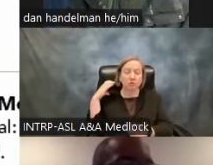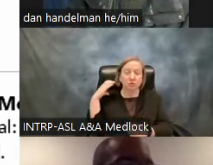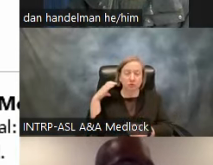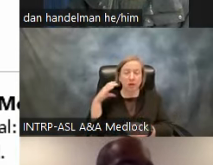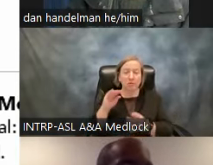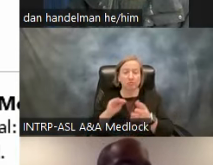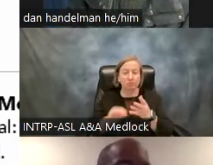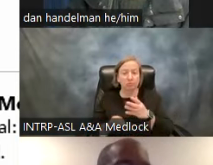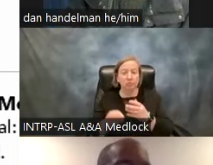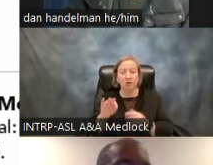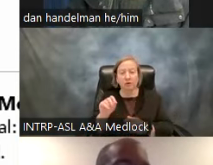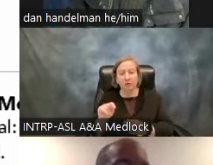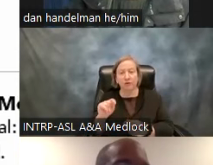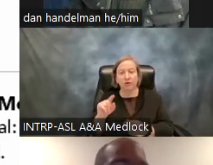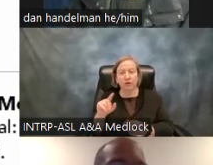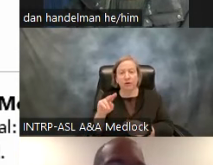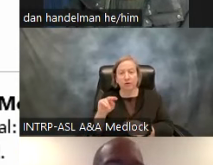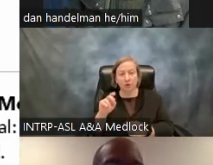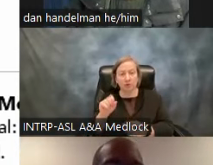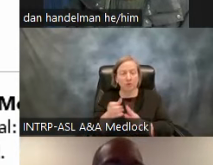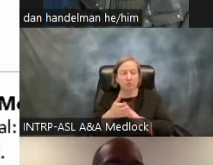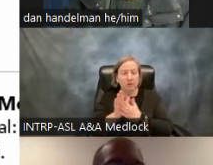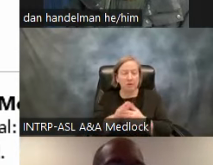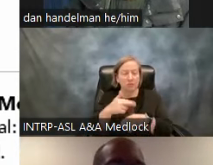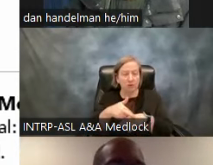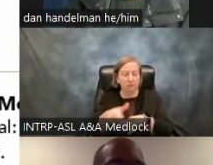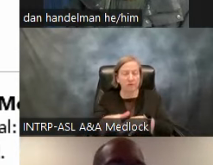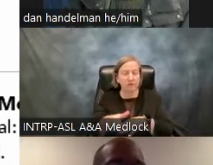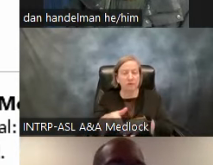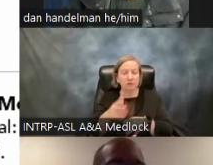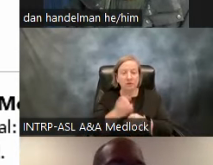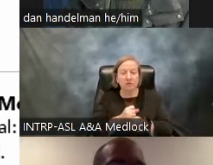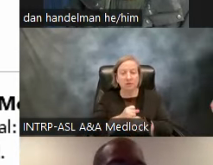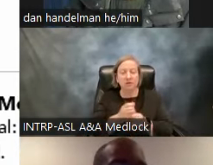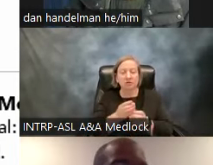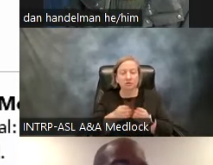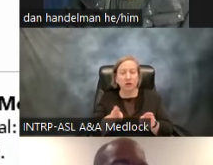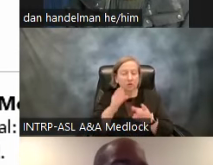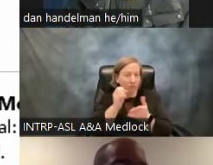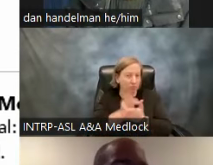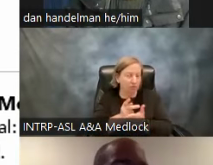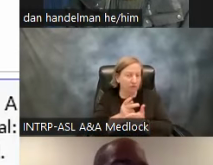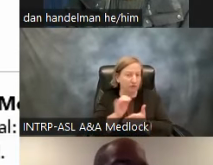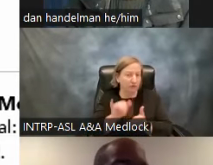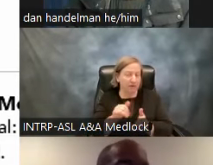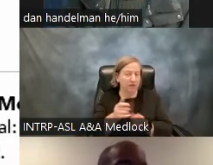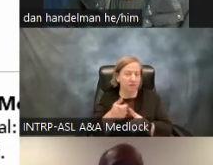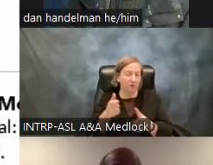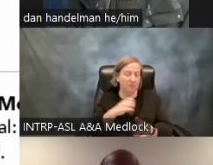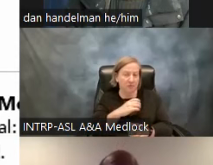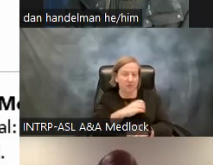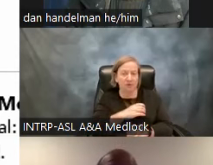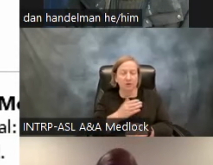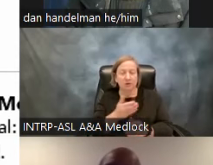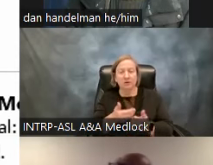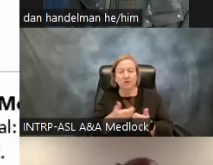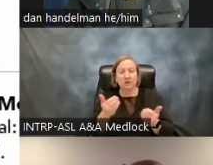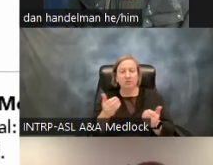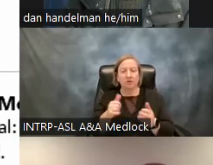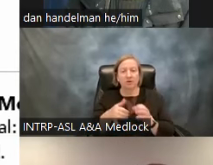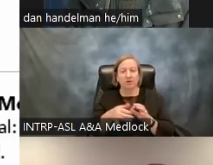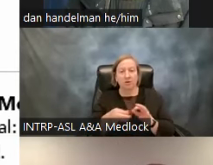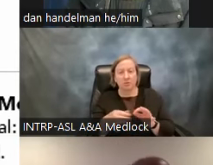that are solely references, and just kind of blanket omnibus approval of that was made by the commission. So I just separated the comment out